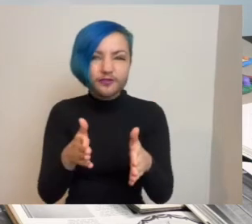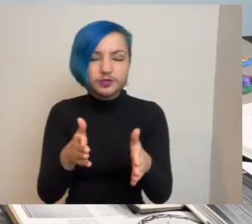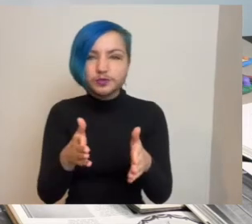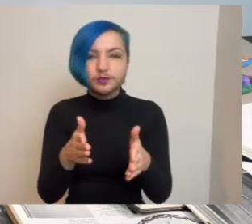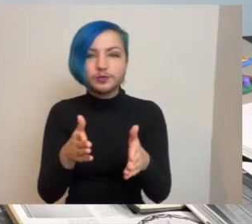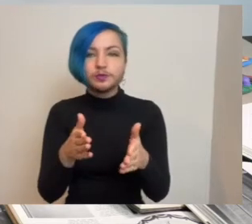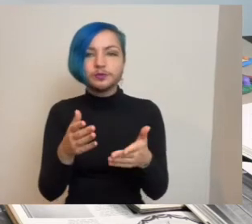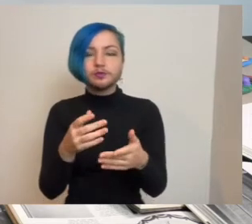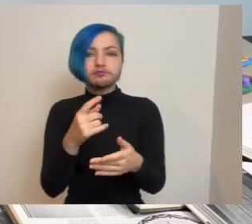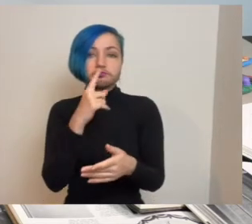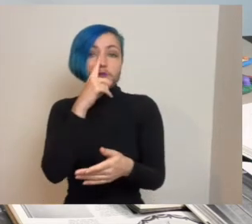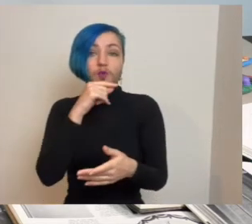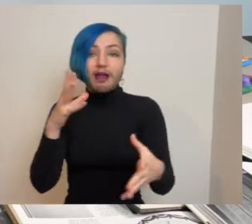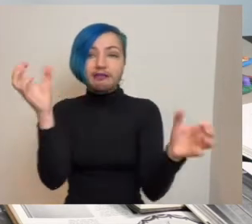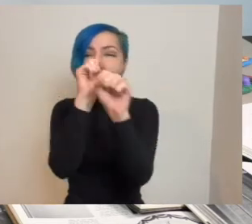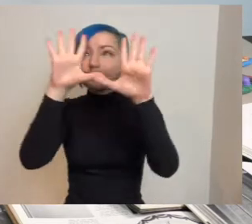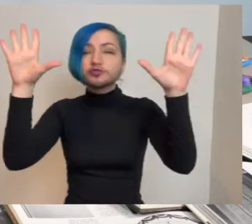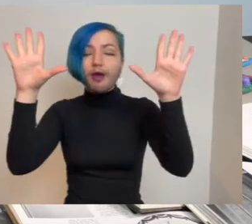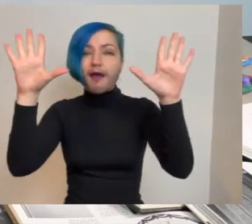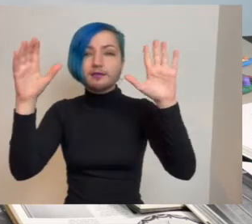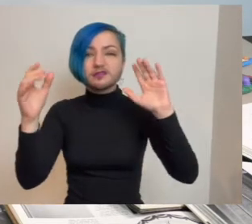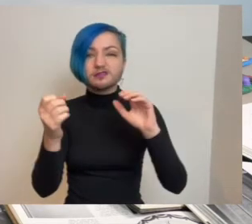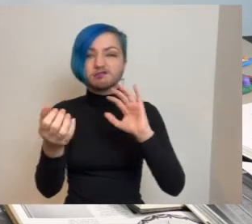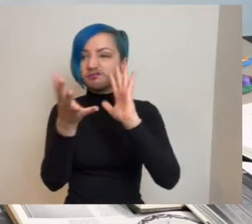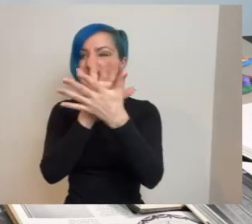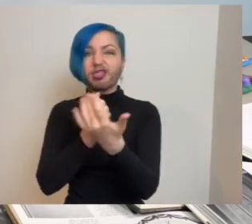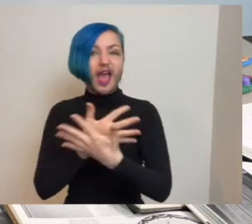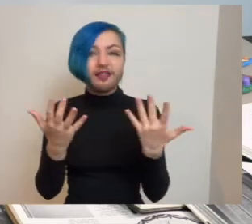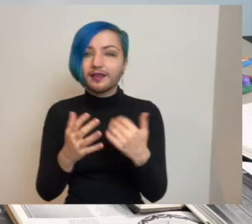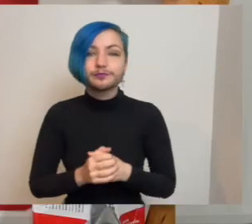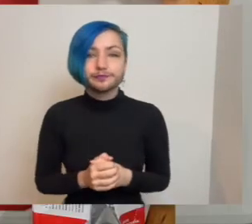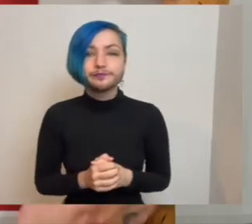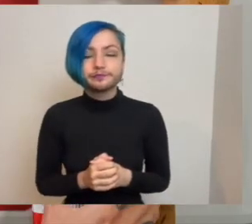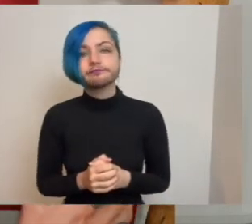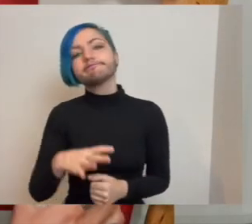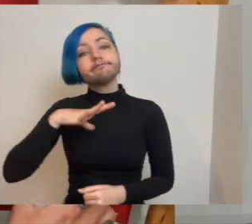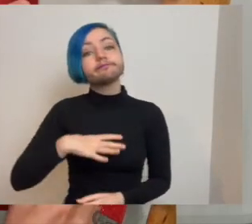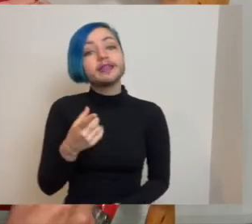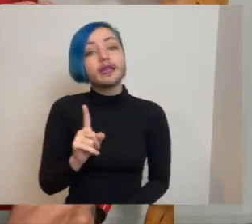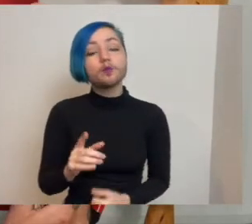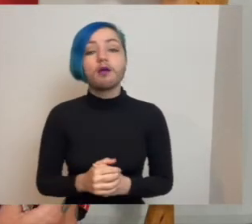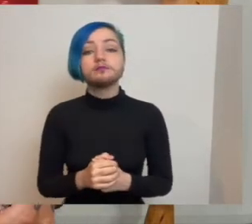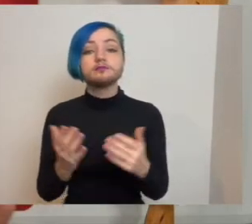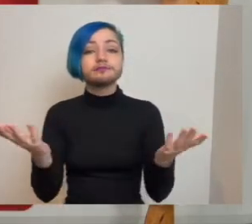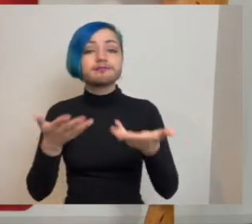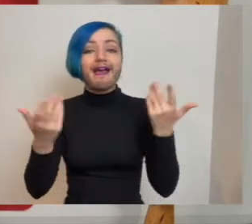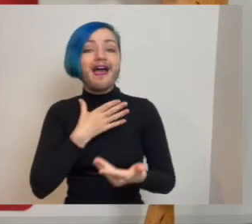way at all. You can do something more abstract. So for this, you'll need some air drying